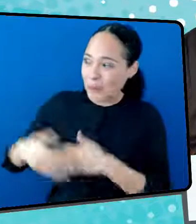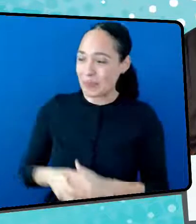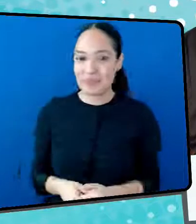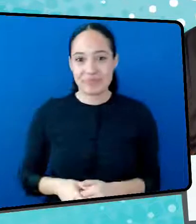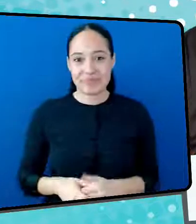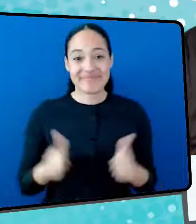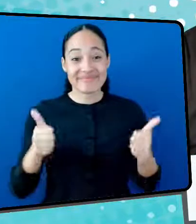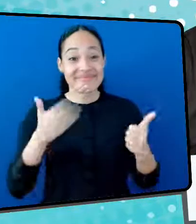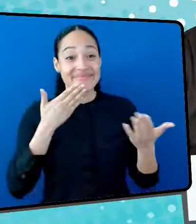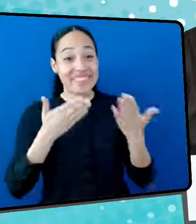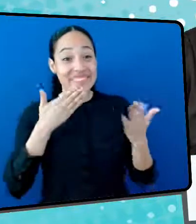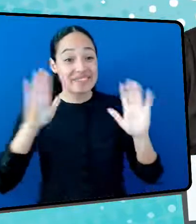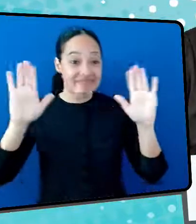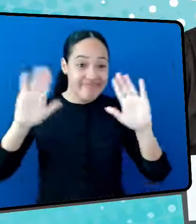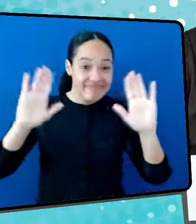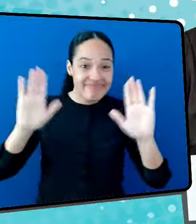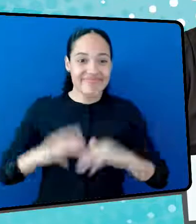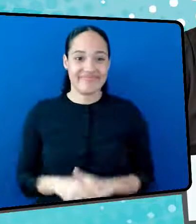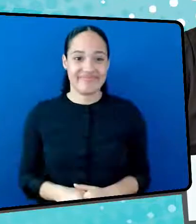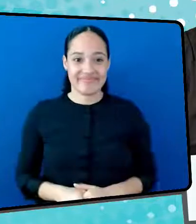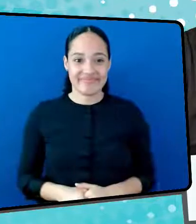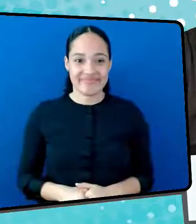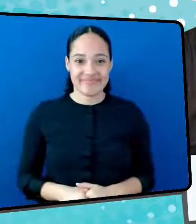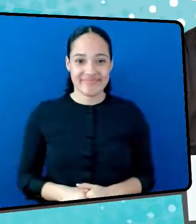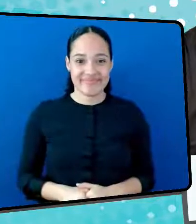you. Thank you. Right. Bye.